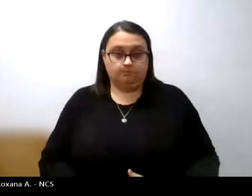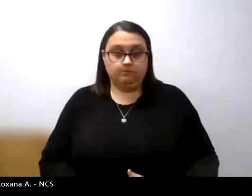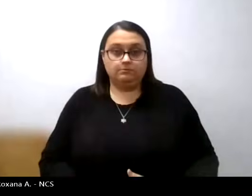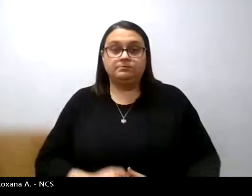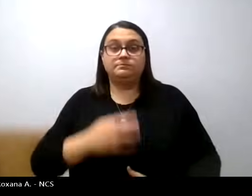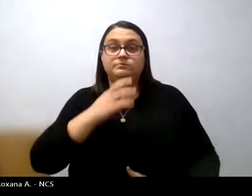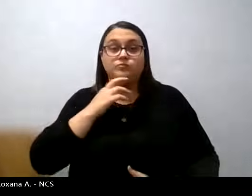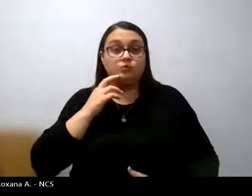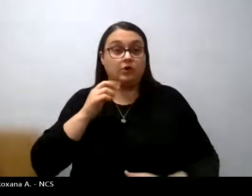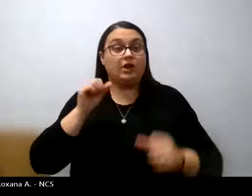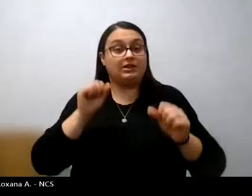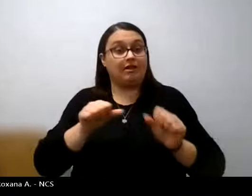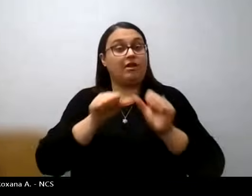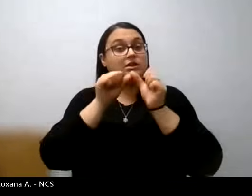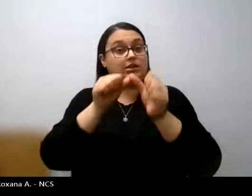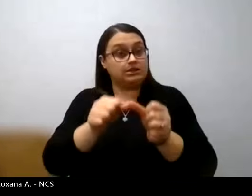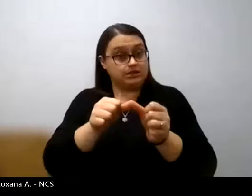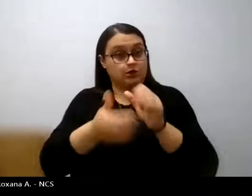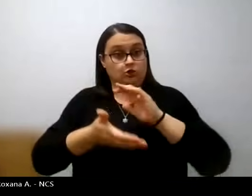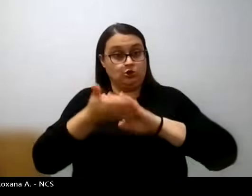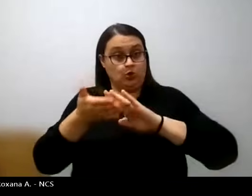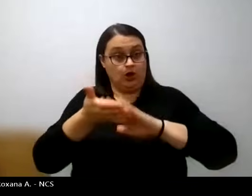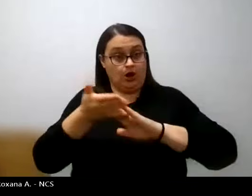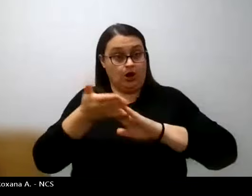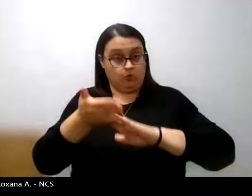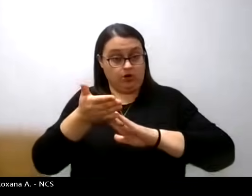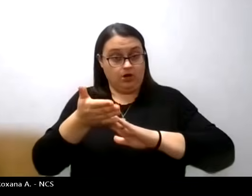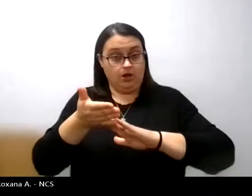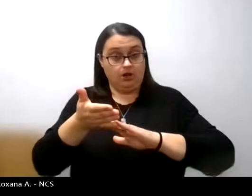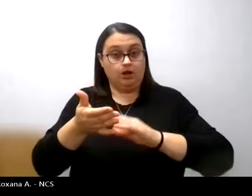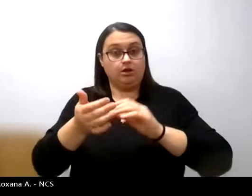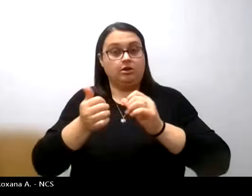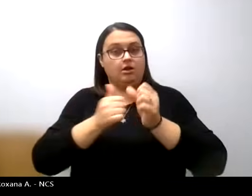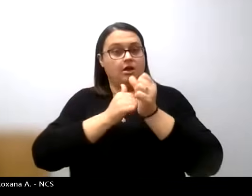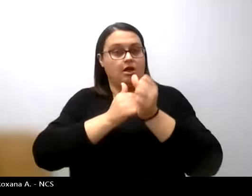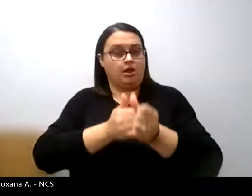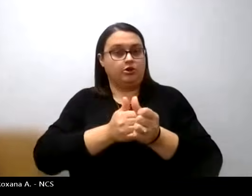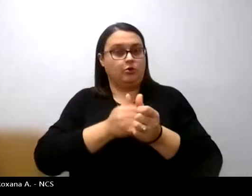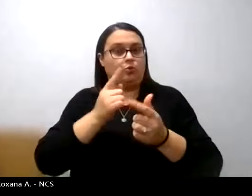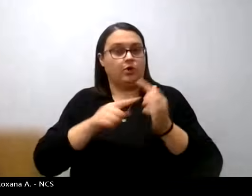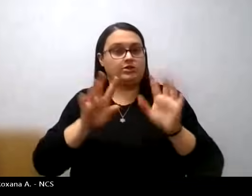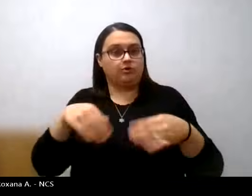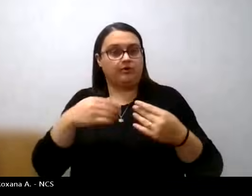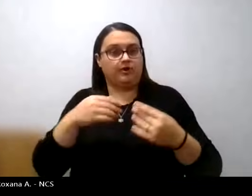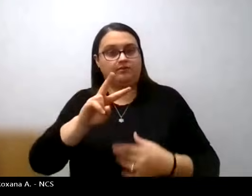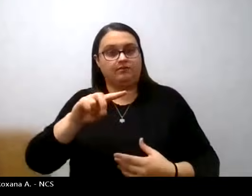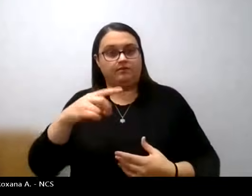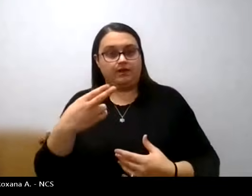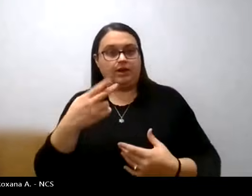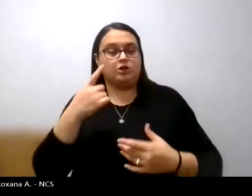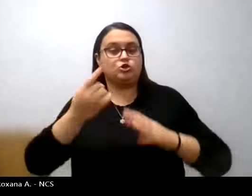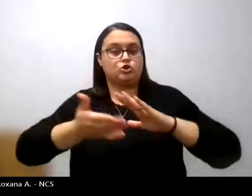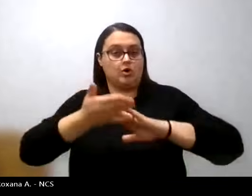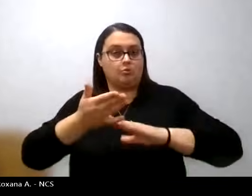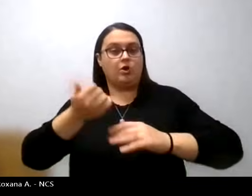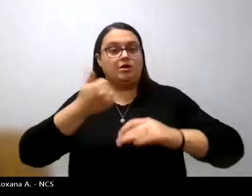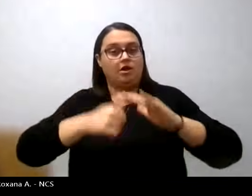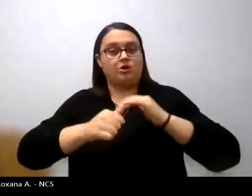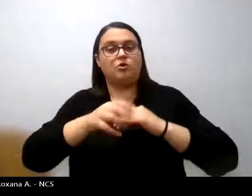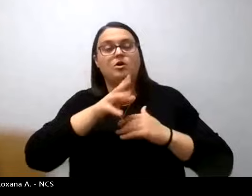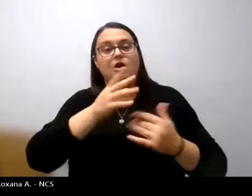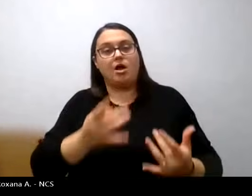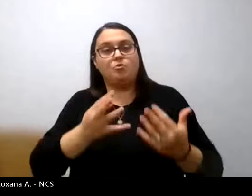Restaurants can continue to operate under the guidelines provided by VDH to operate under a boil water advisory, right?